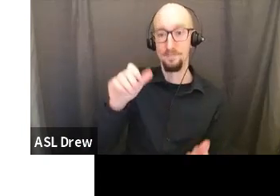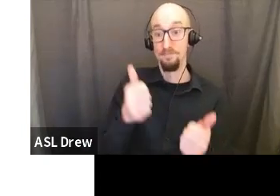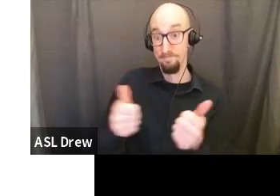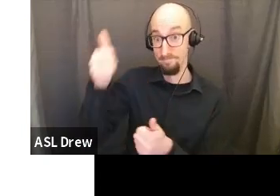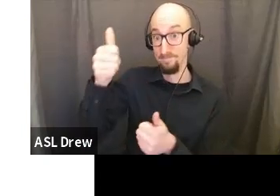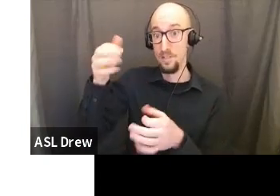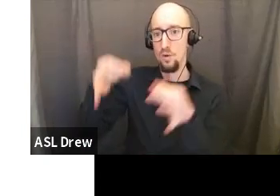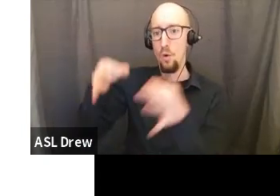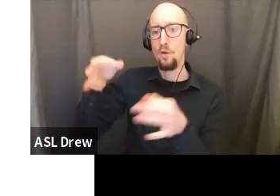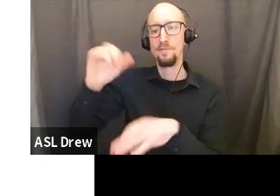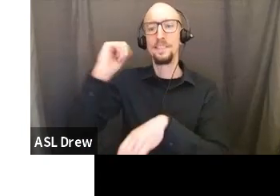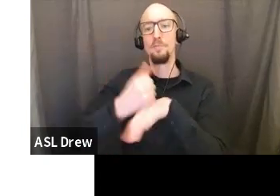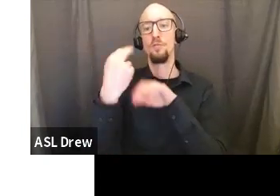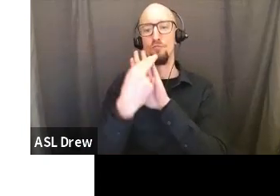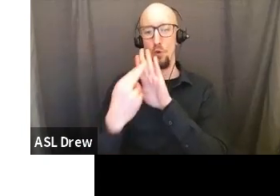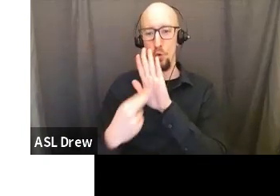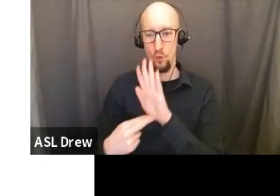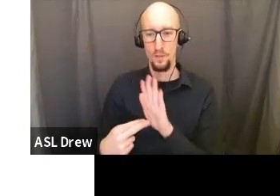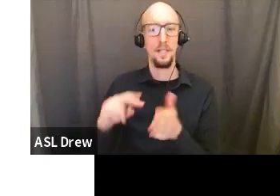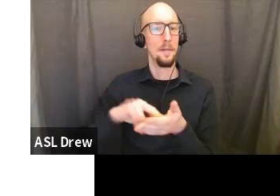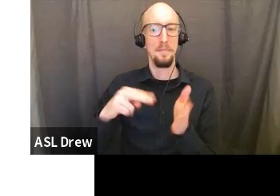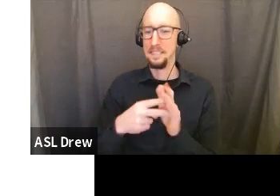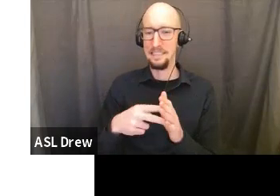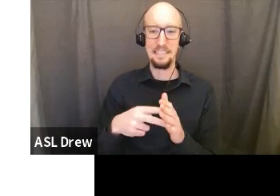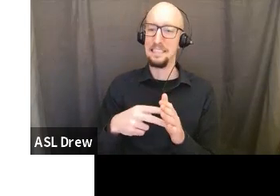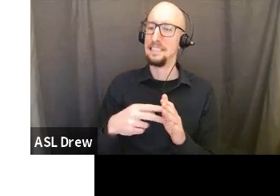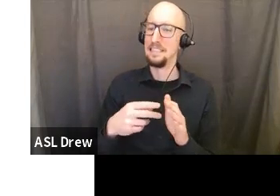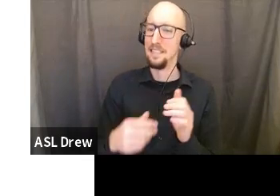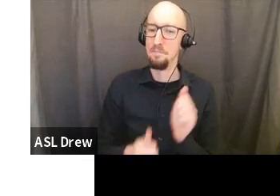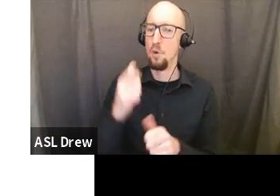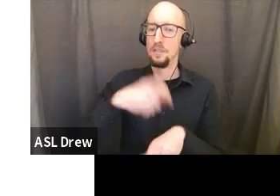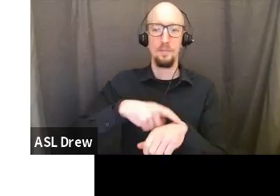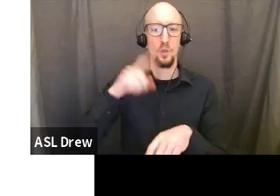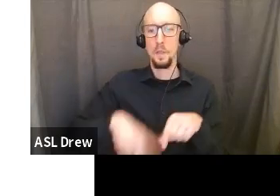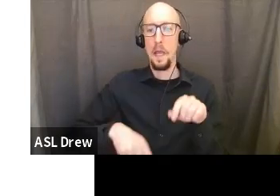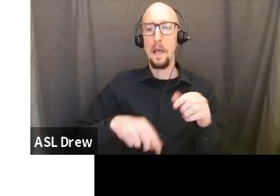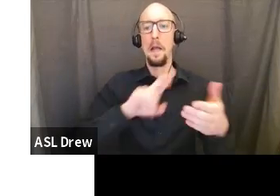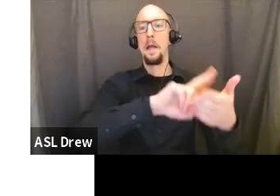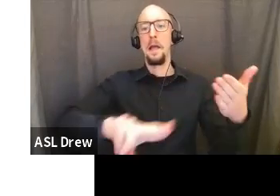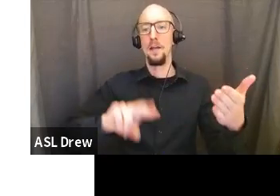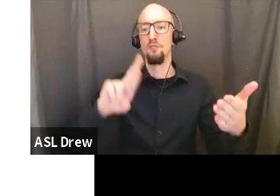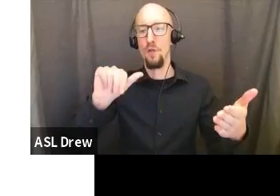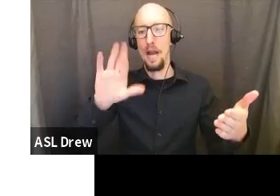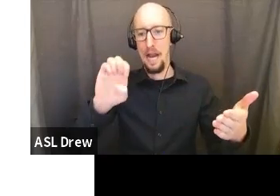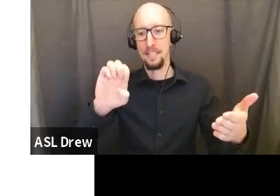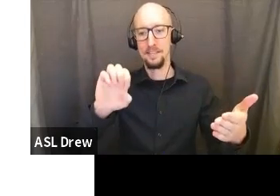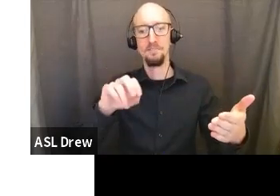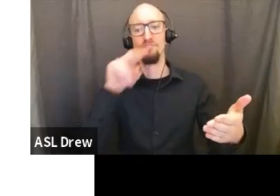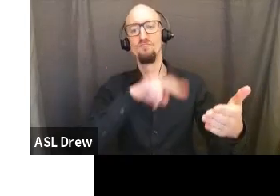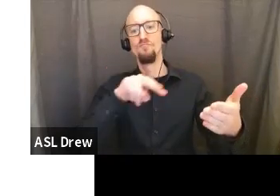some restrictions on the ability to use race in the Parents Involved versus Seattle